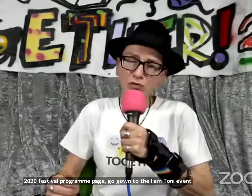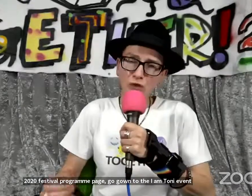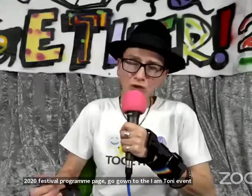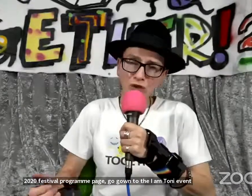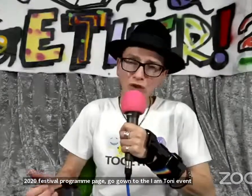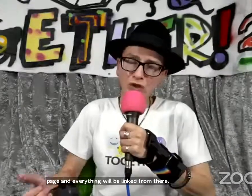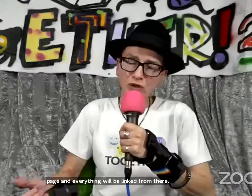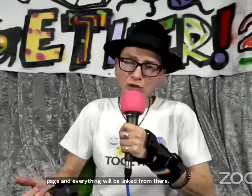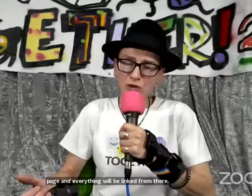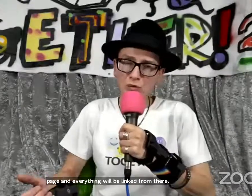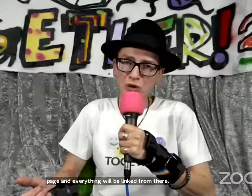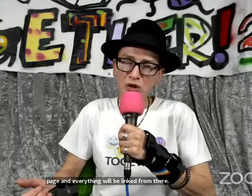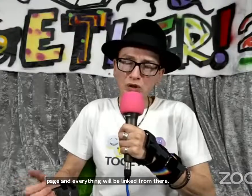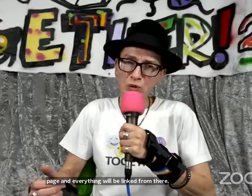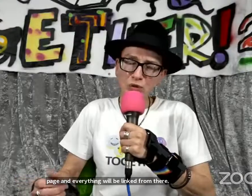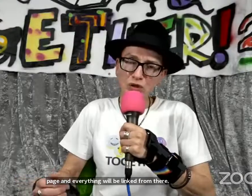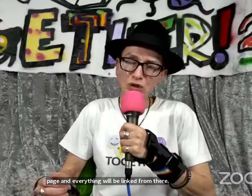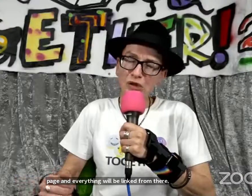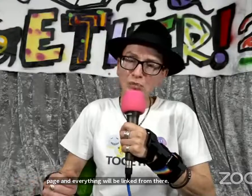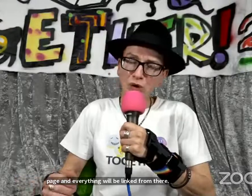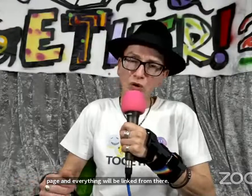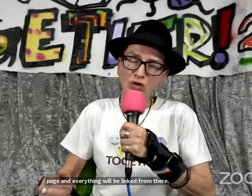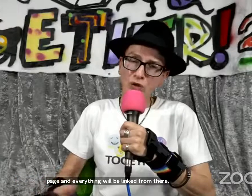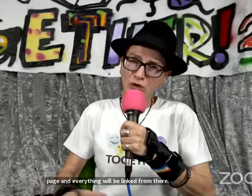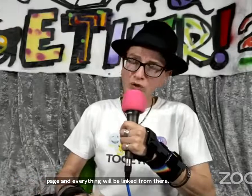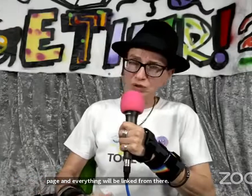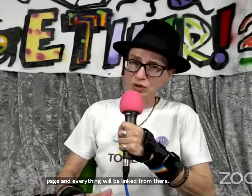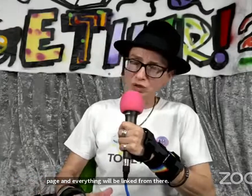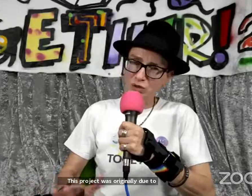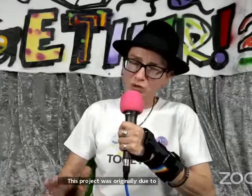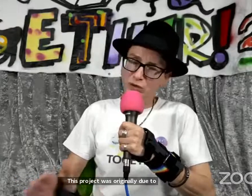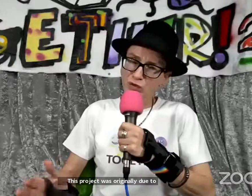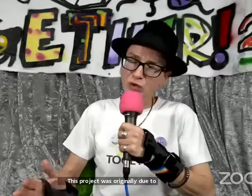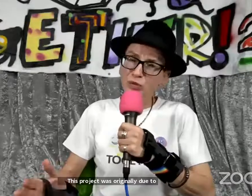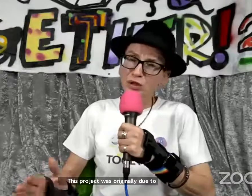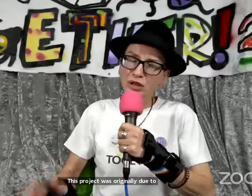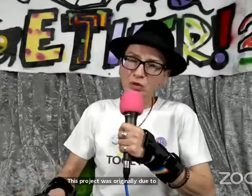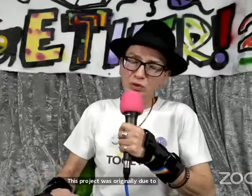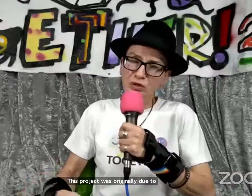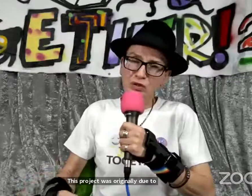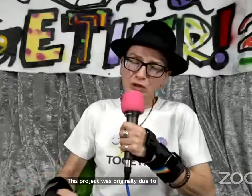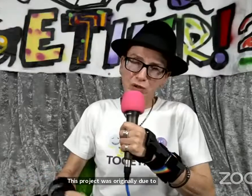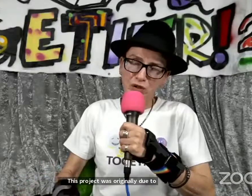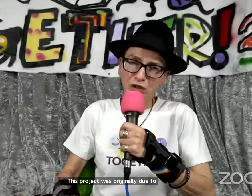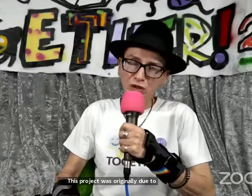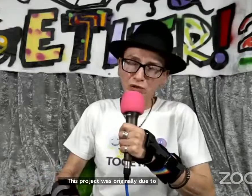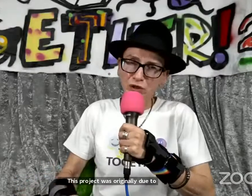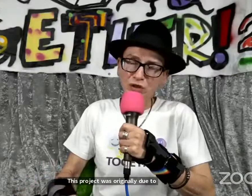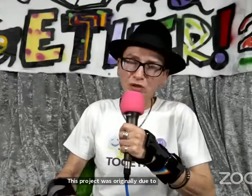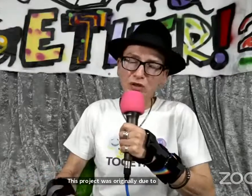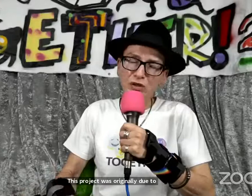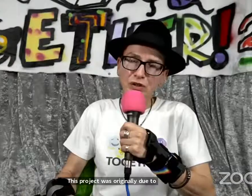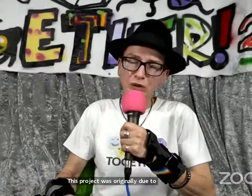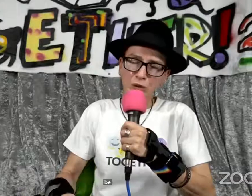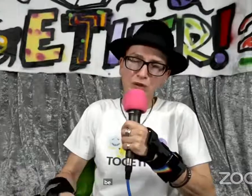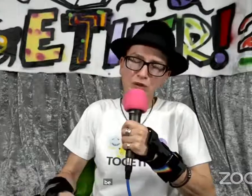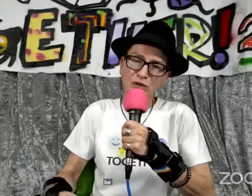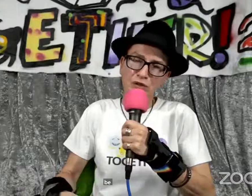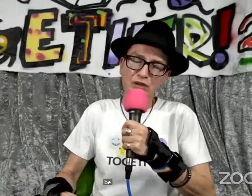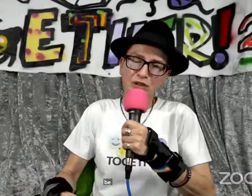project was originally due to be launched in March. You can obviously see from the filming it was largely created